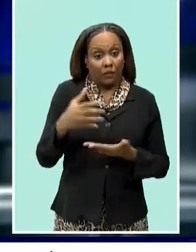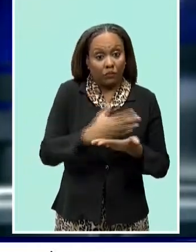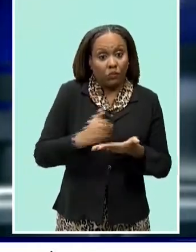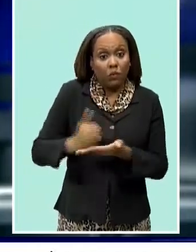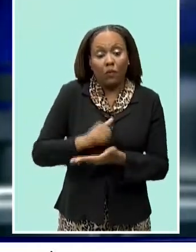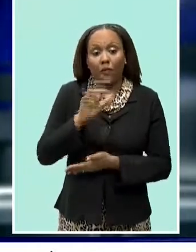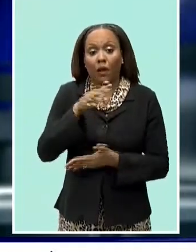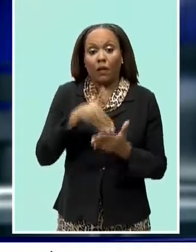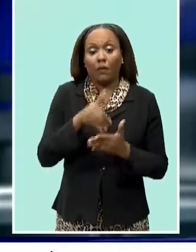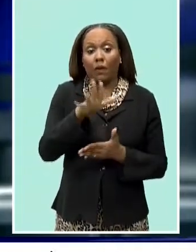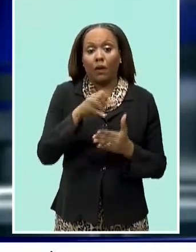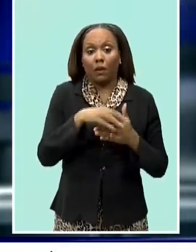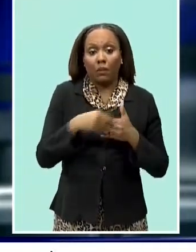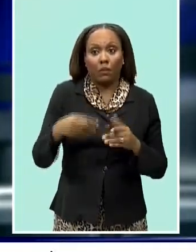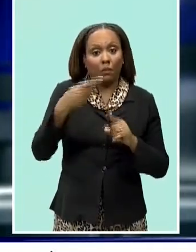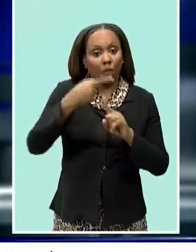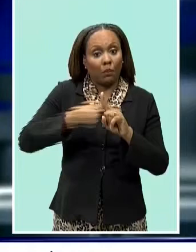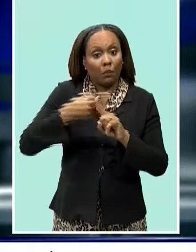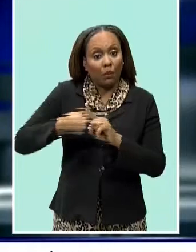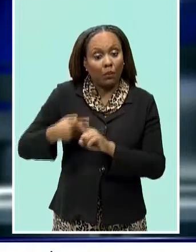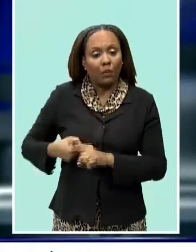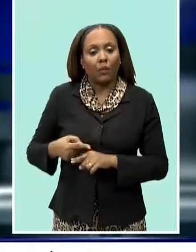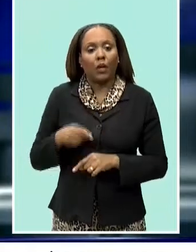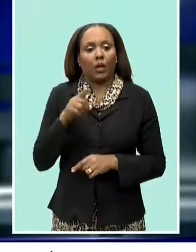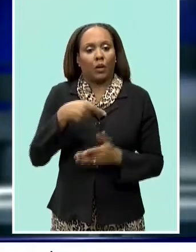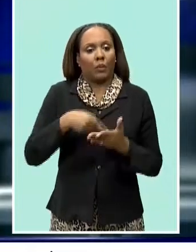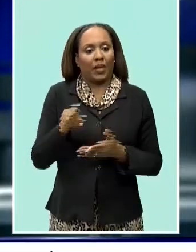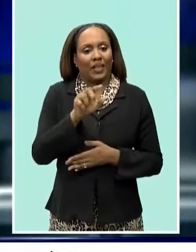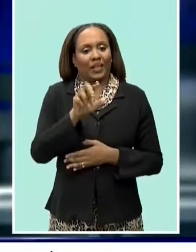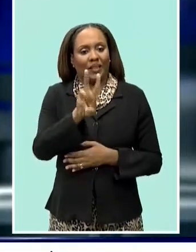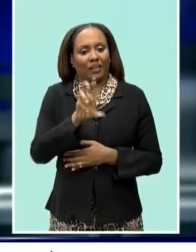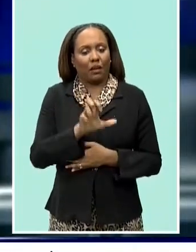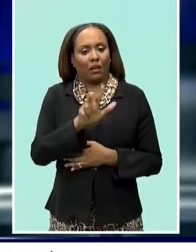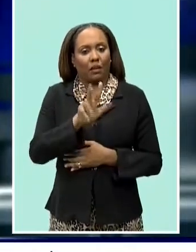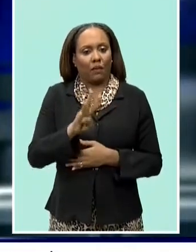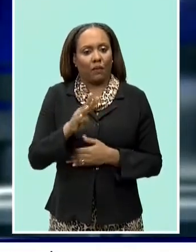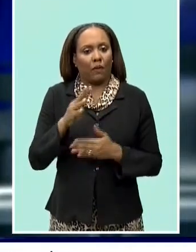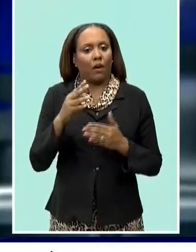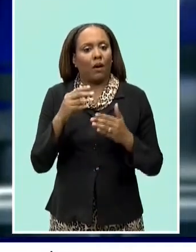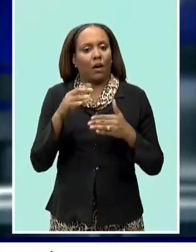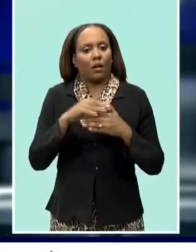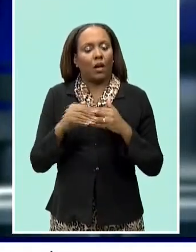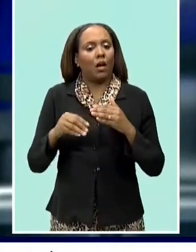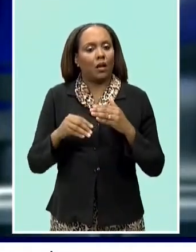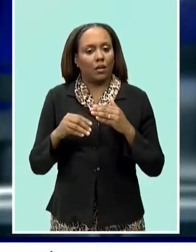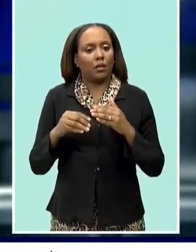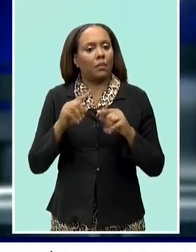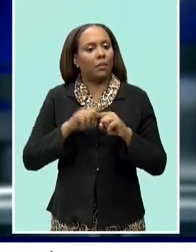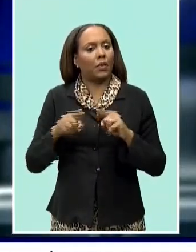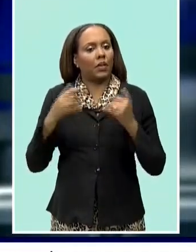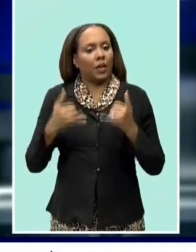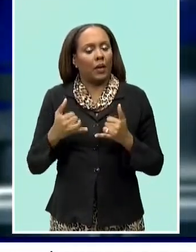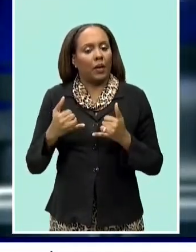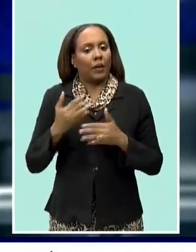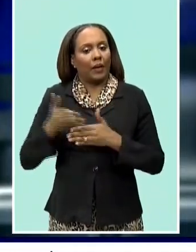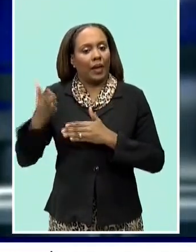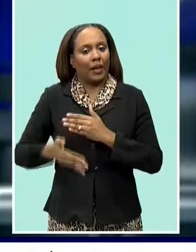a month, your PAYE has been $634 up until now. But from month end, you will